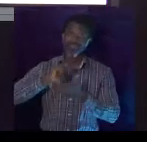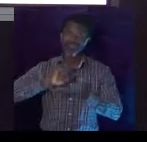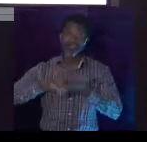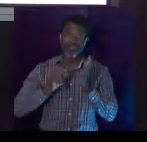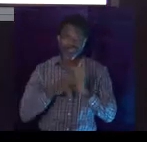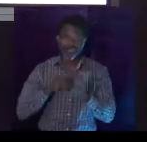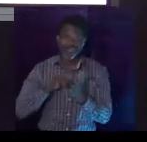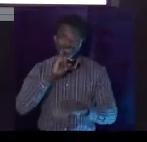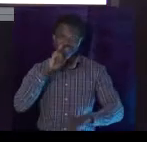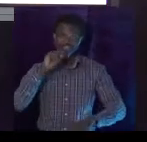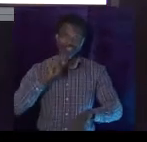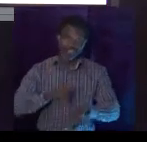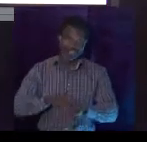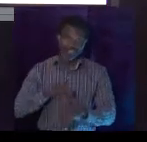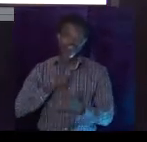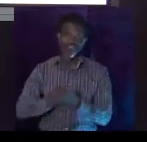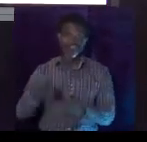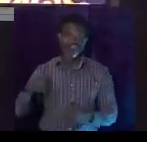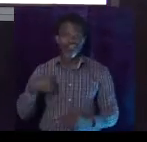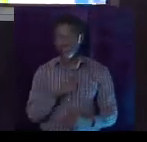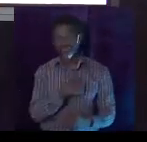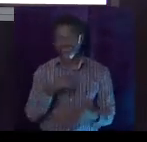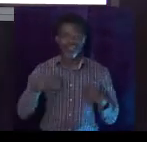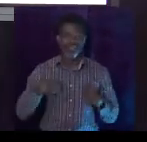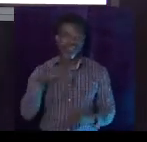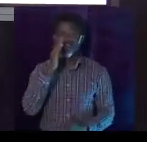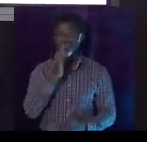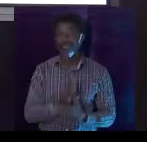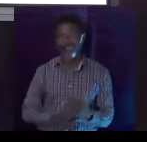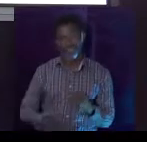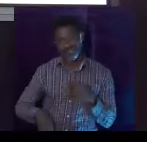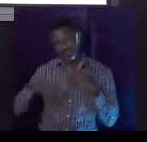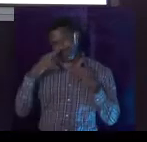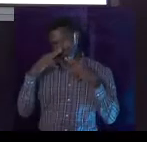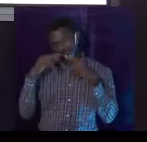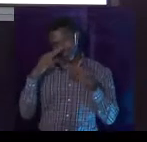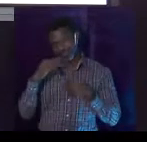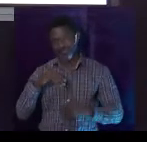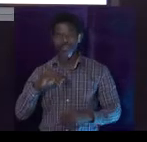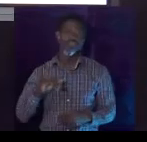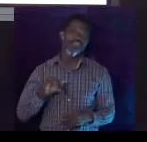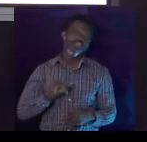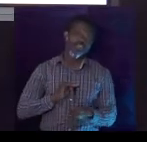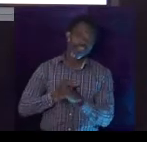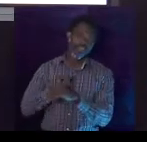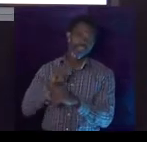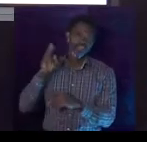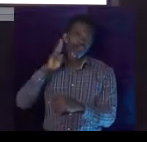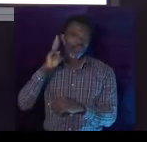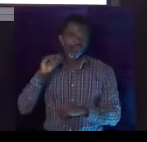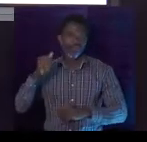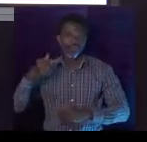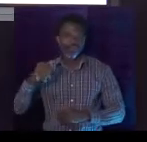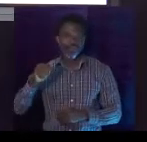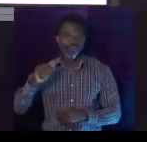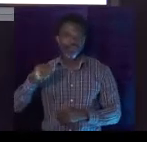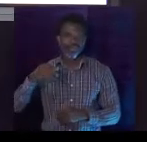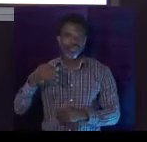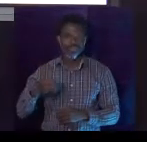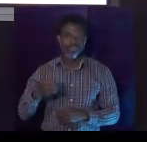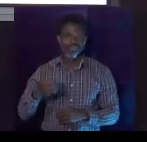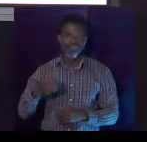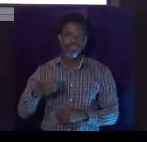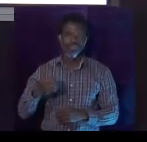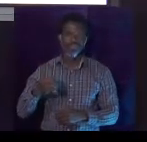time, and that means it is time that we had some fun. I am Uncle Agbaje. Today in mathematics we